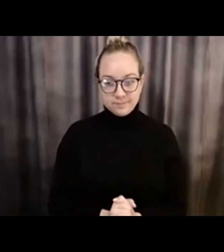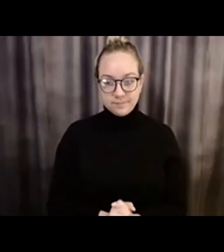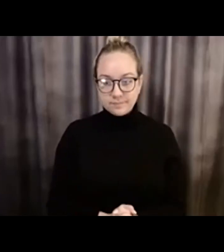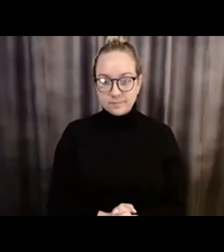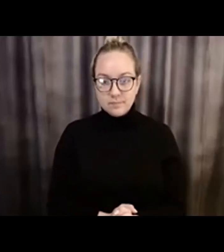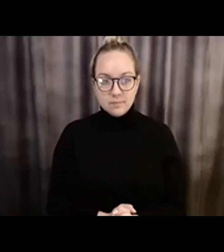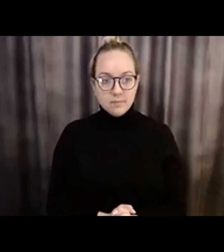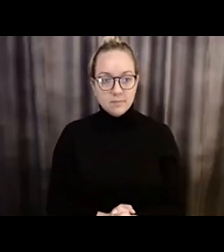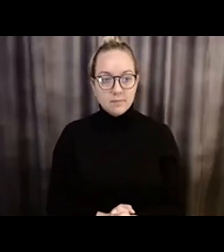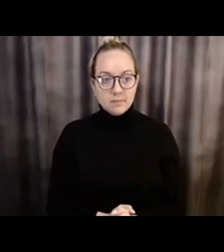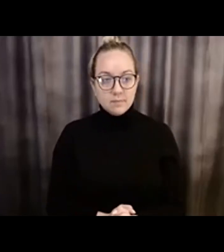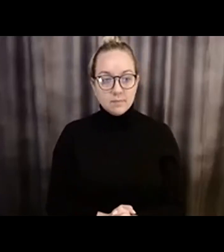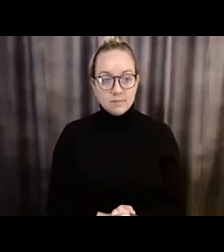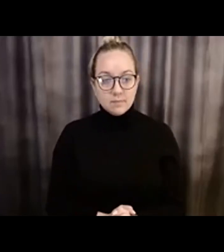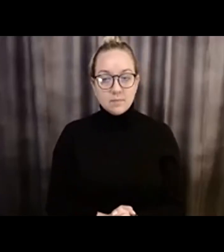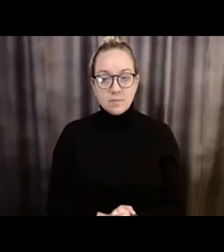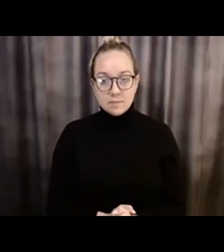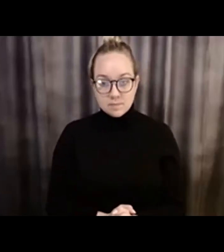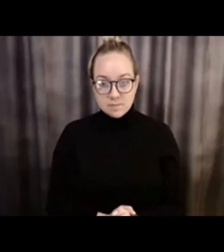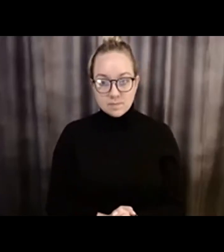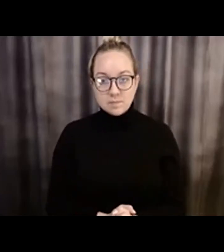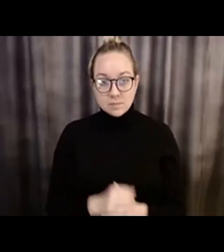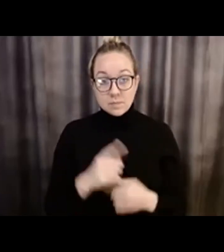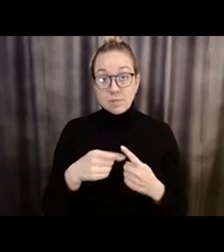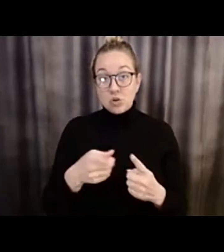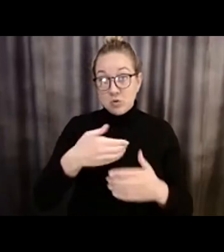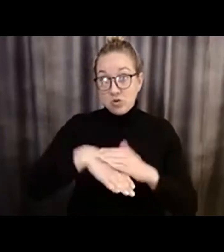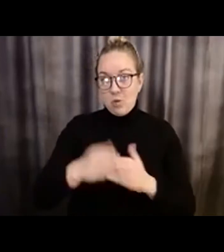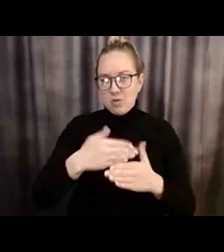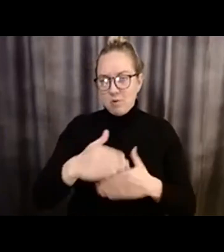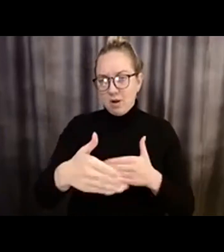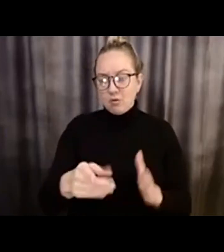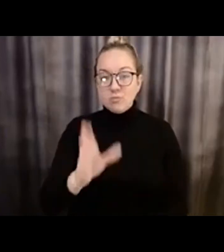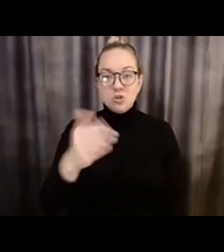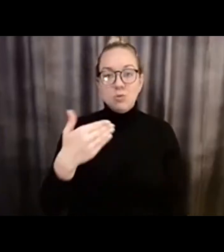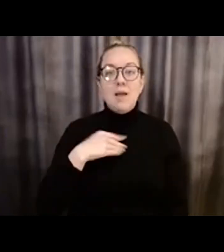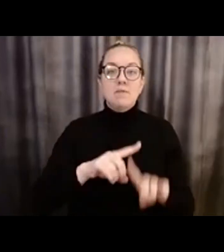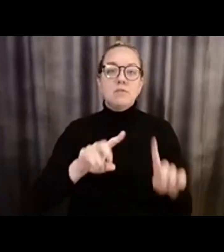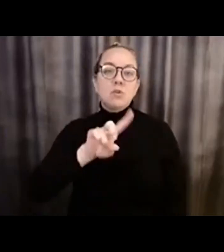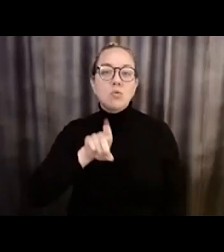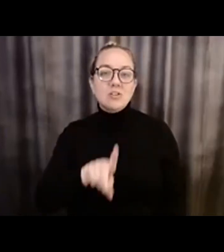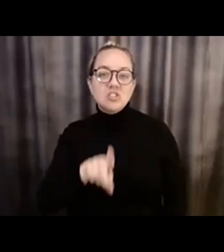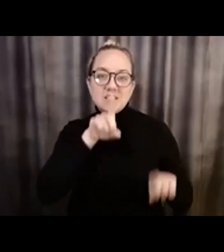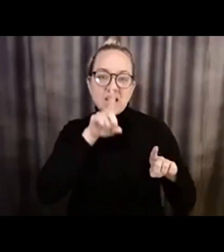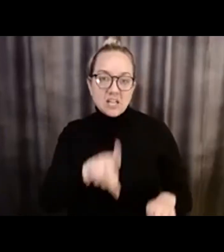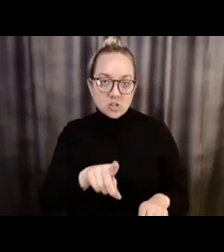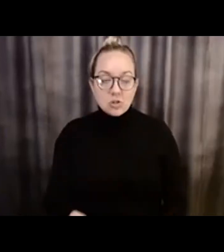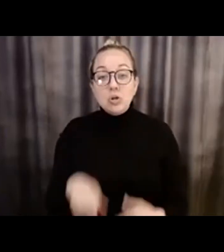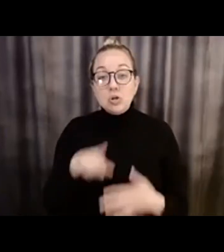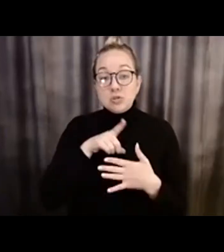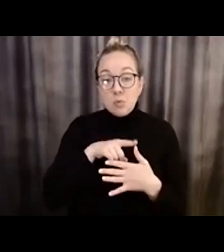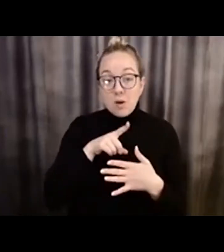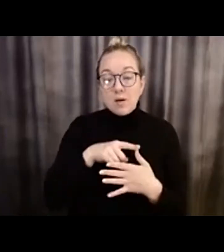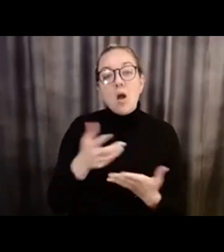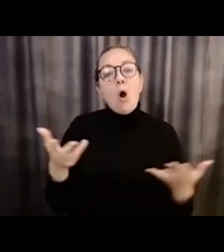go in there and there will be breakout questions. And those breakout questions will be, what rituals did you develop